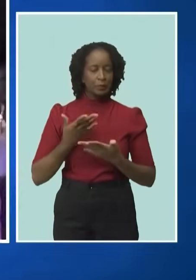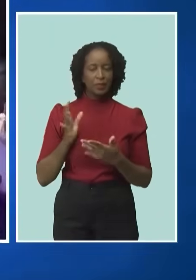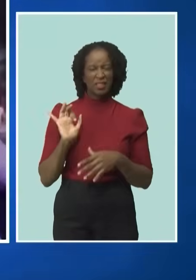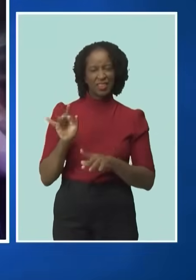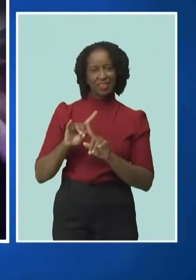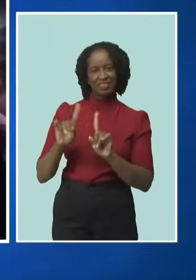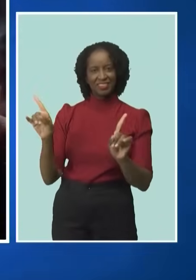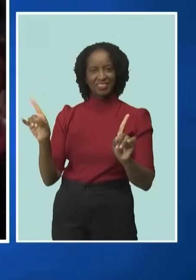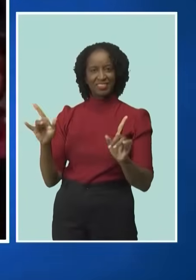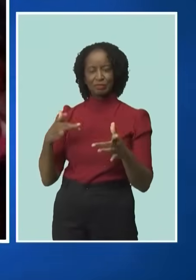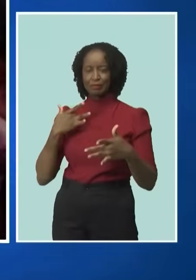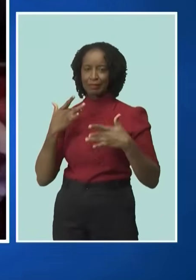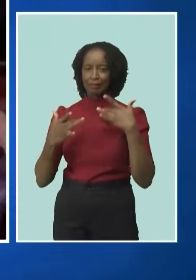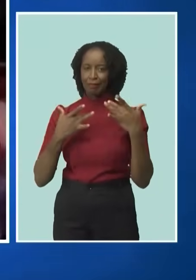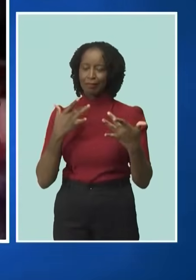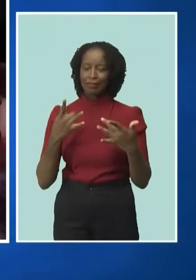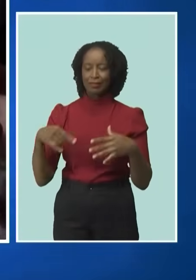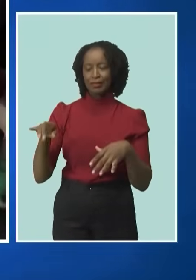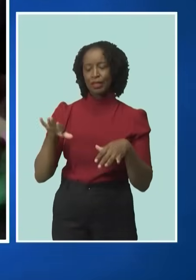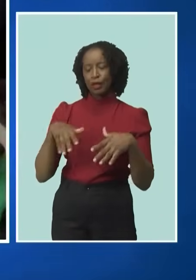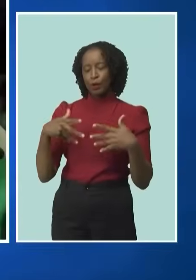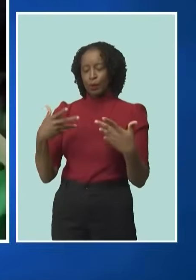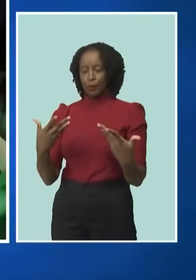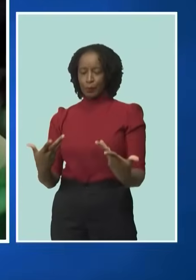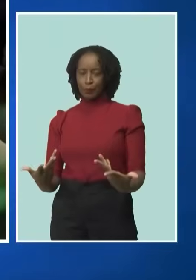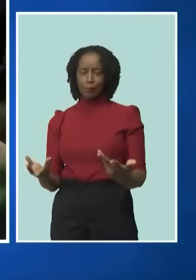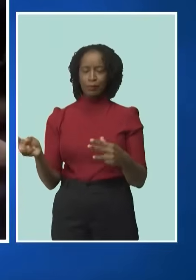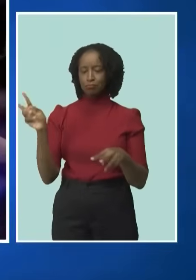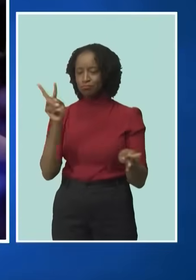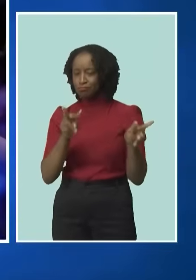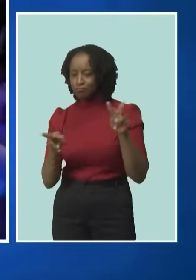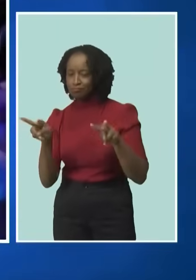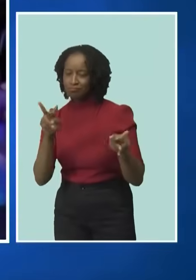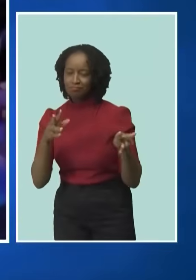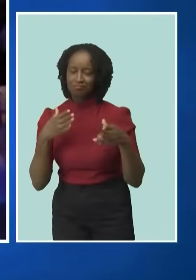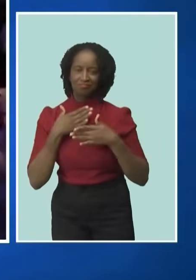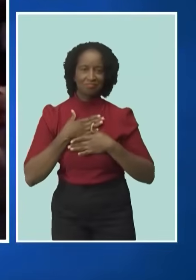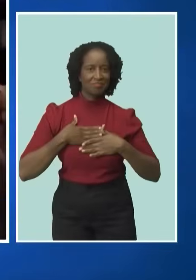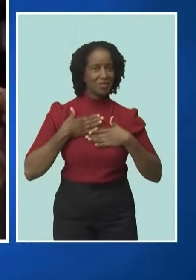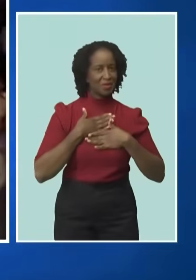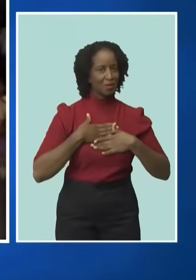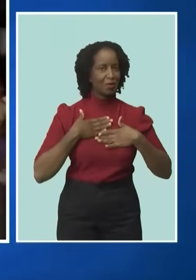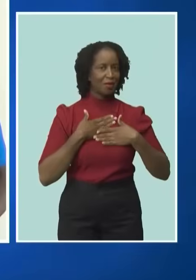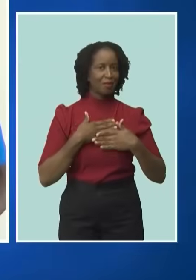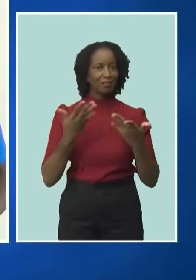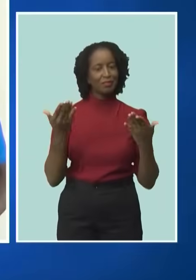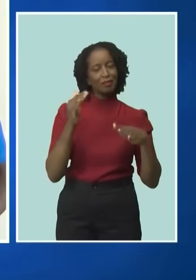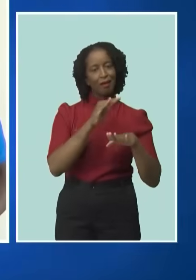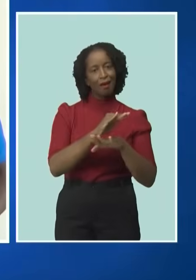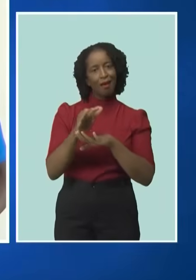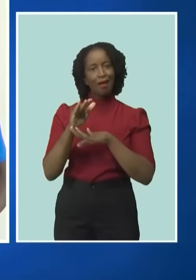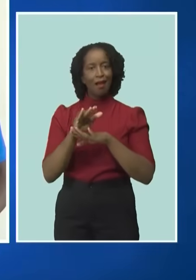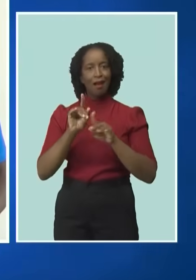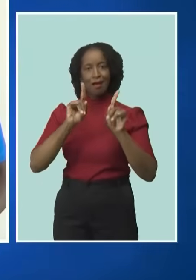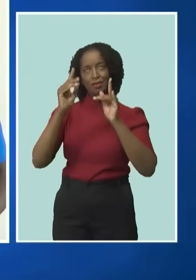blends relaxation, discovery, and entertainment under the stars. So far, we had beautiful response. You know,